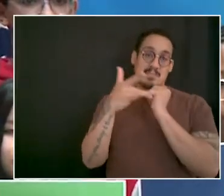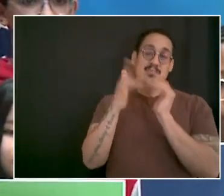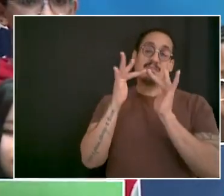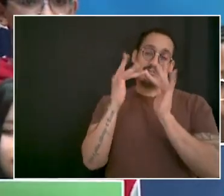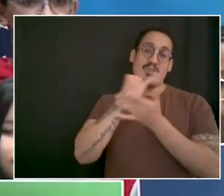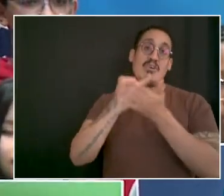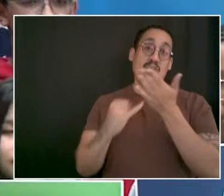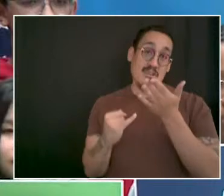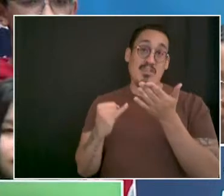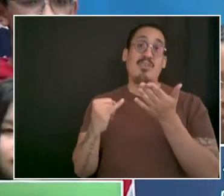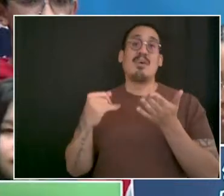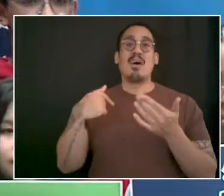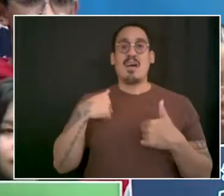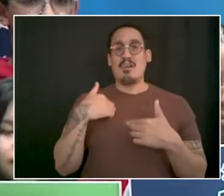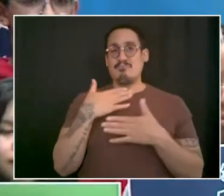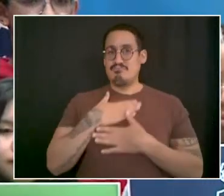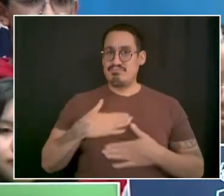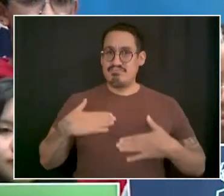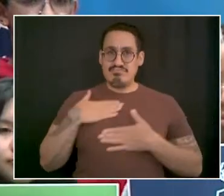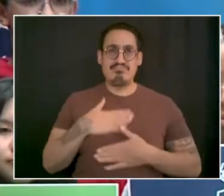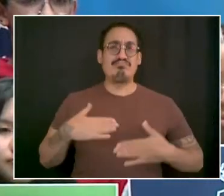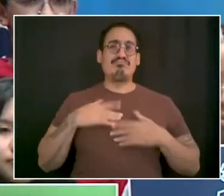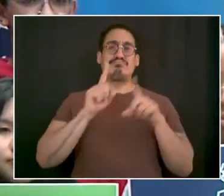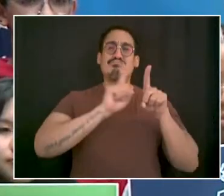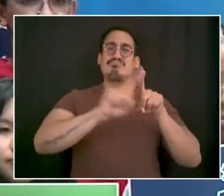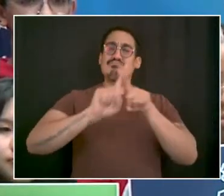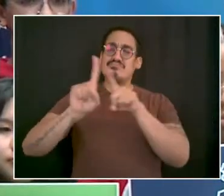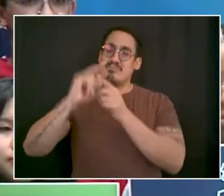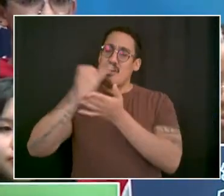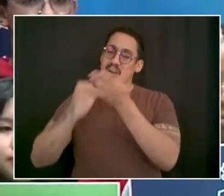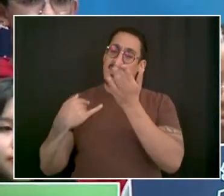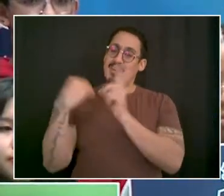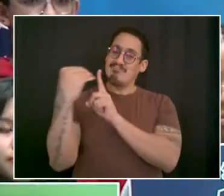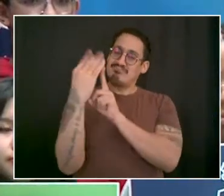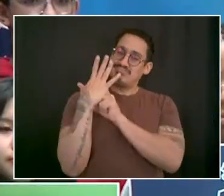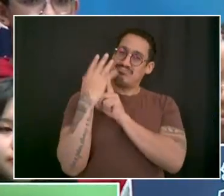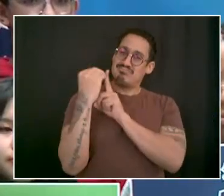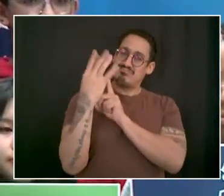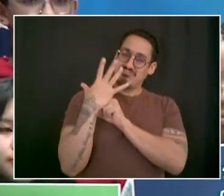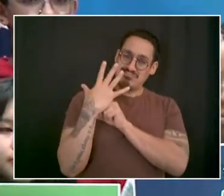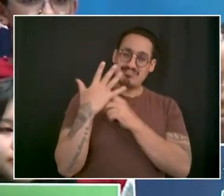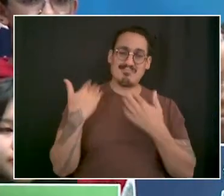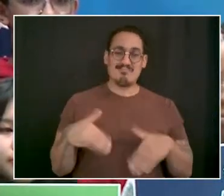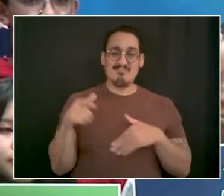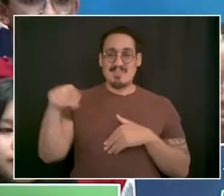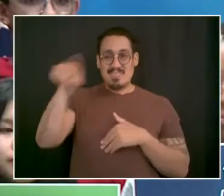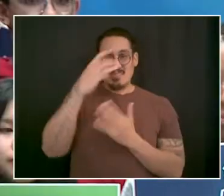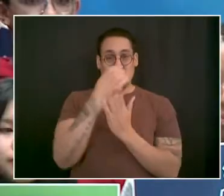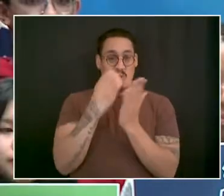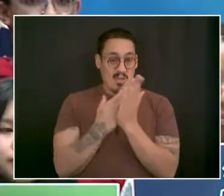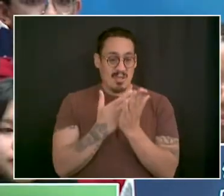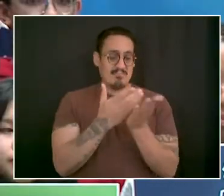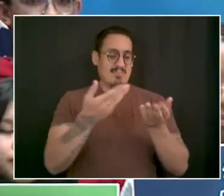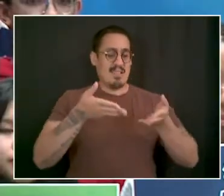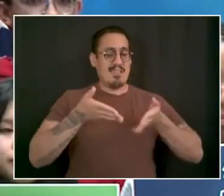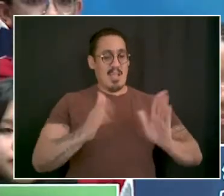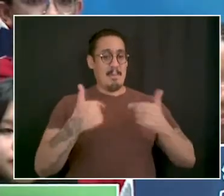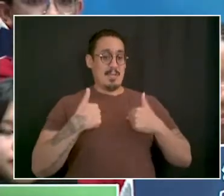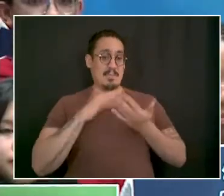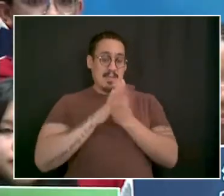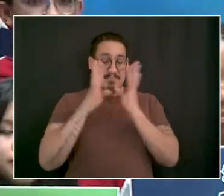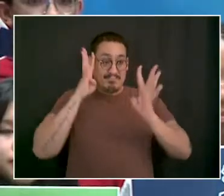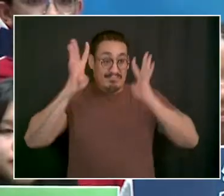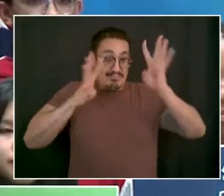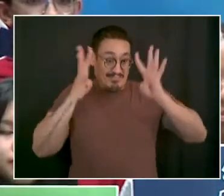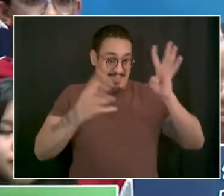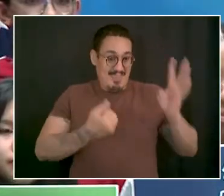have enjoyed all the art courses I've been exposed to. These courses allowed me to be creative and express myself through my art.